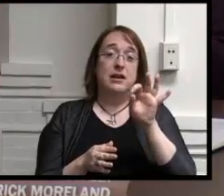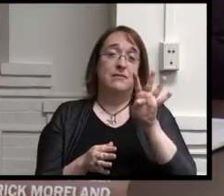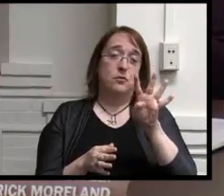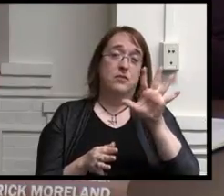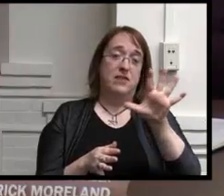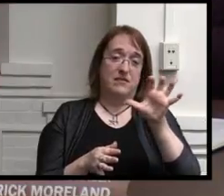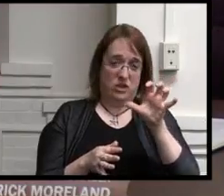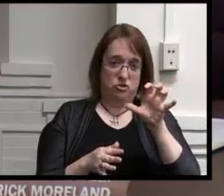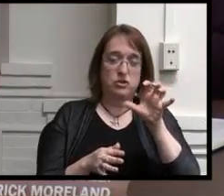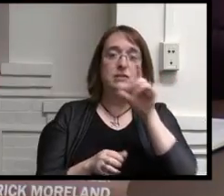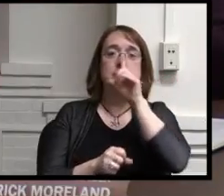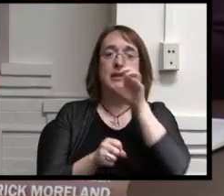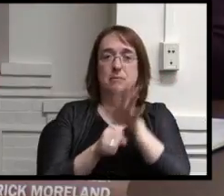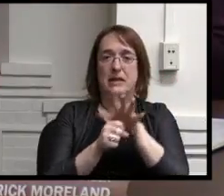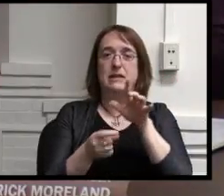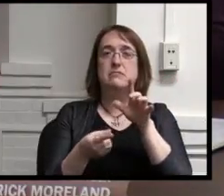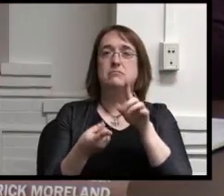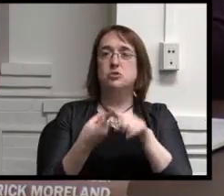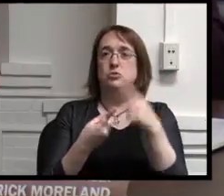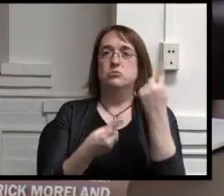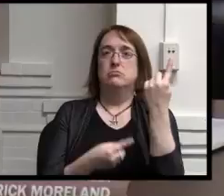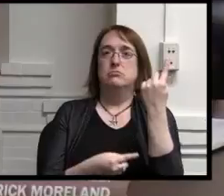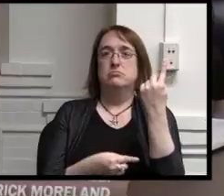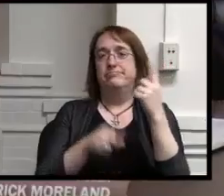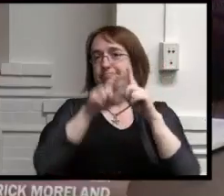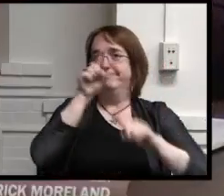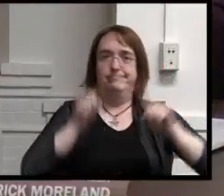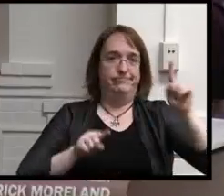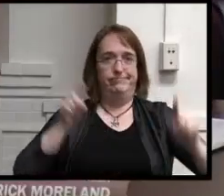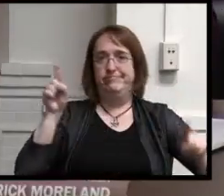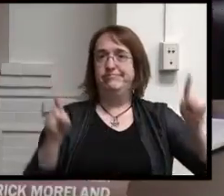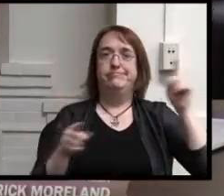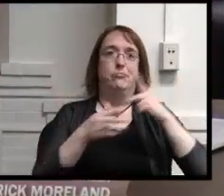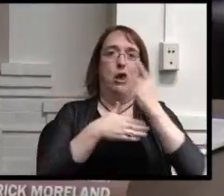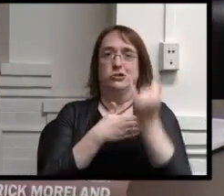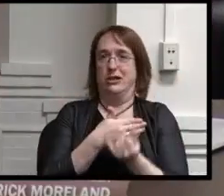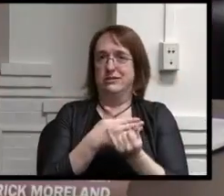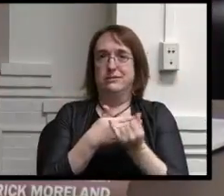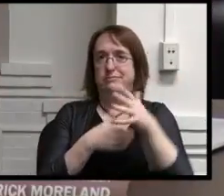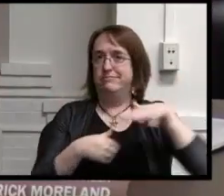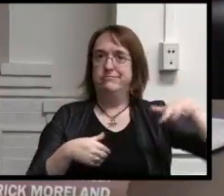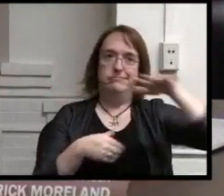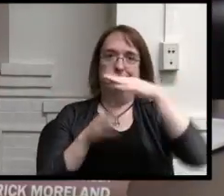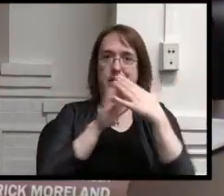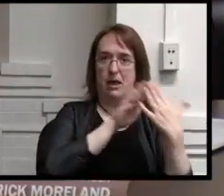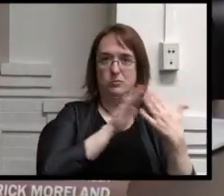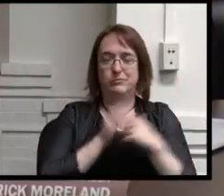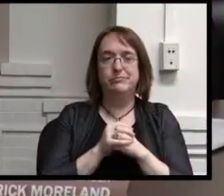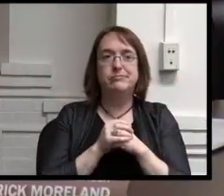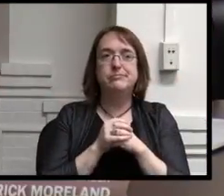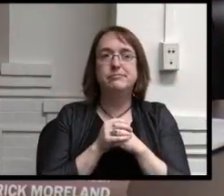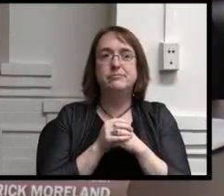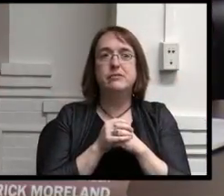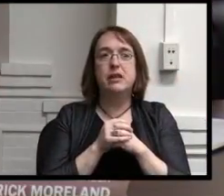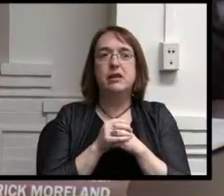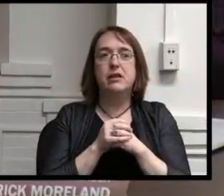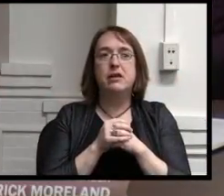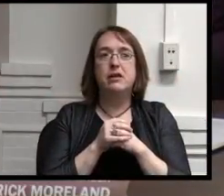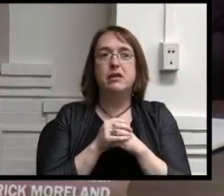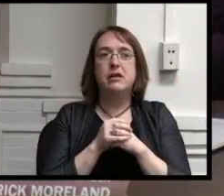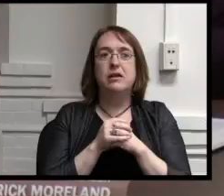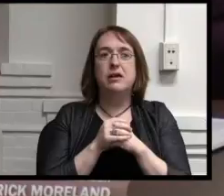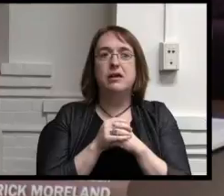$494,500 was committed, commitments for various capital projects. And actually there